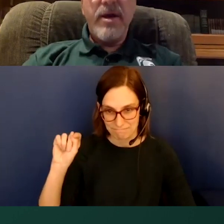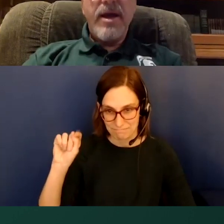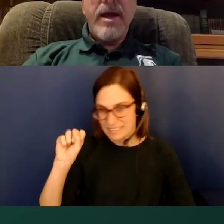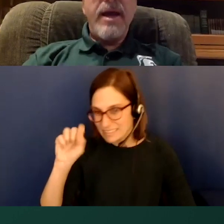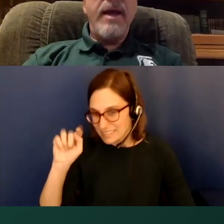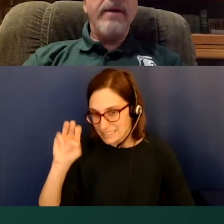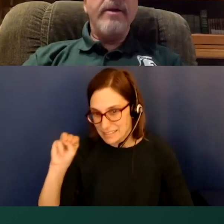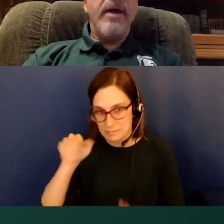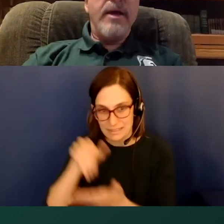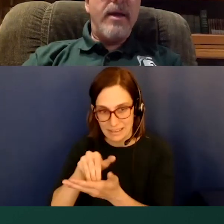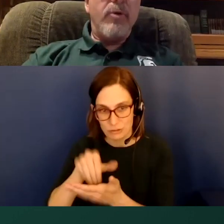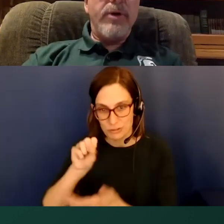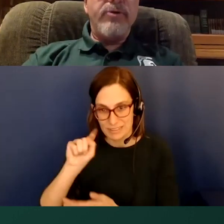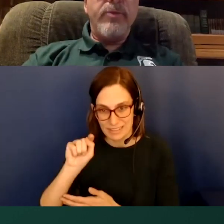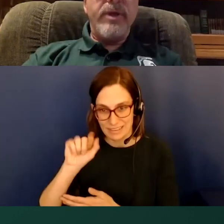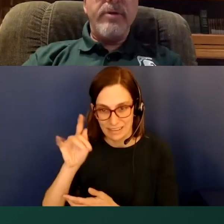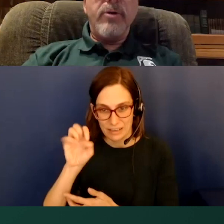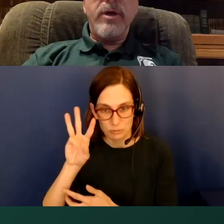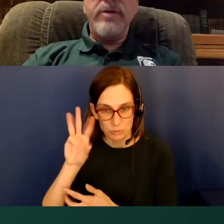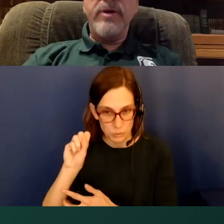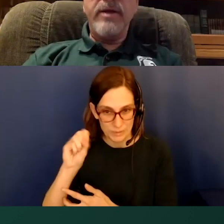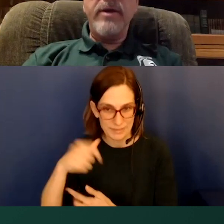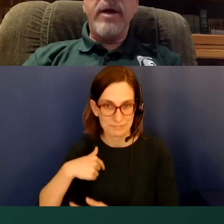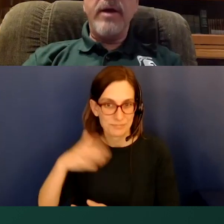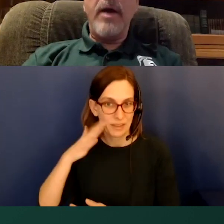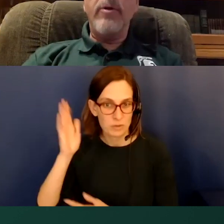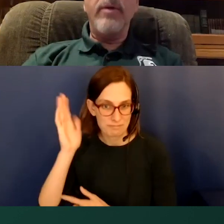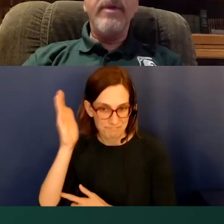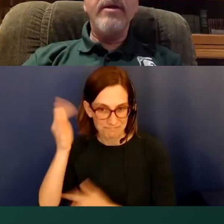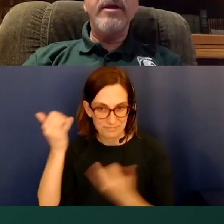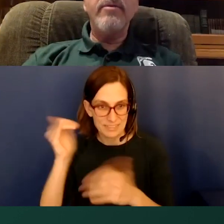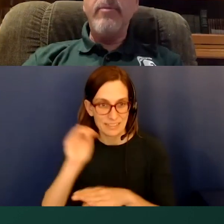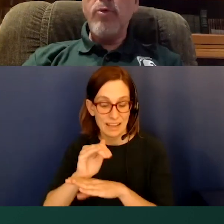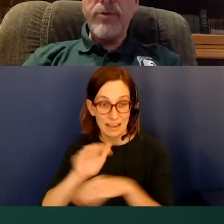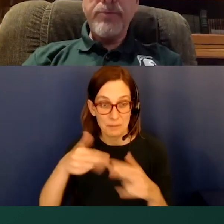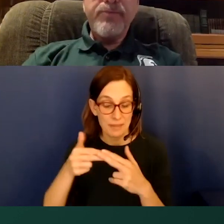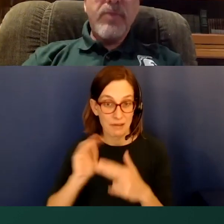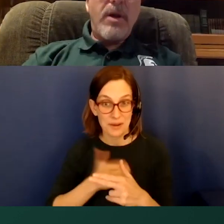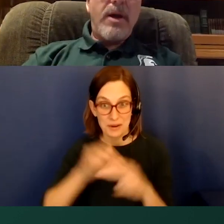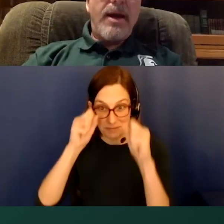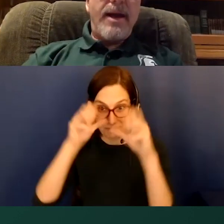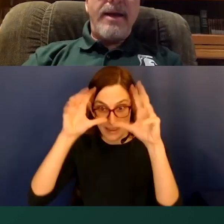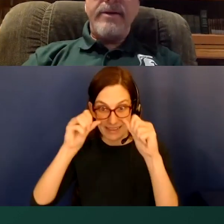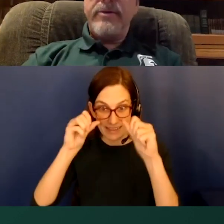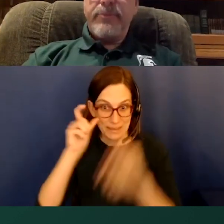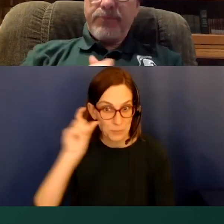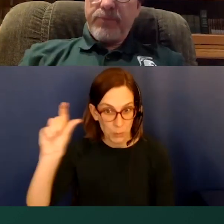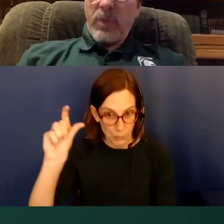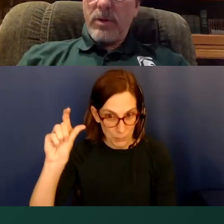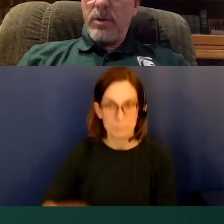Andrews, and I am going to be talking tonight on our amazing moon.